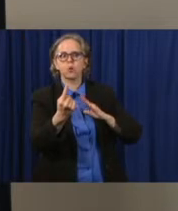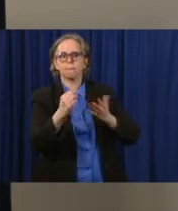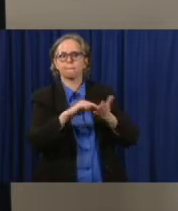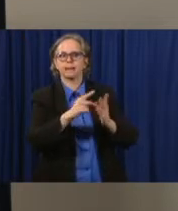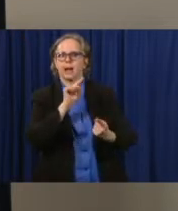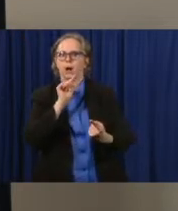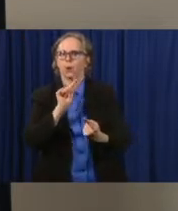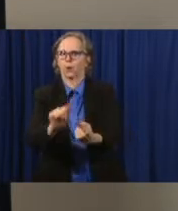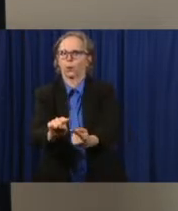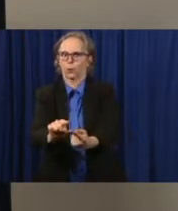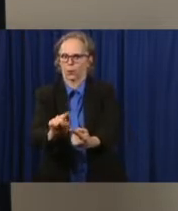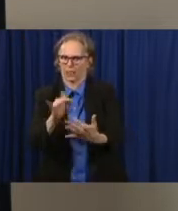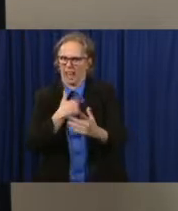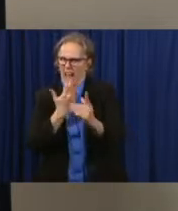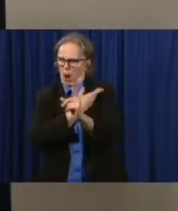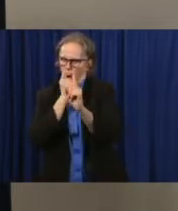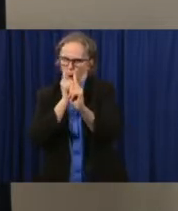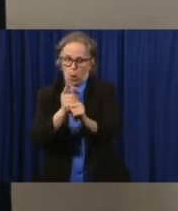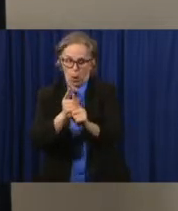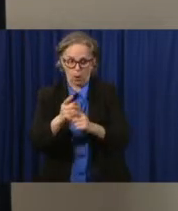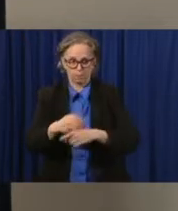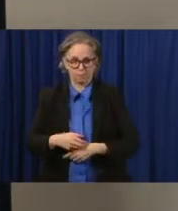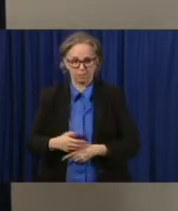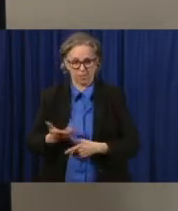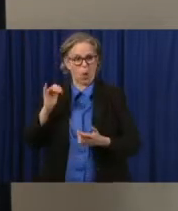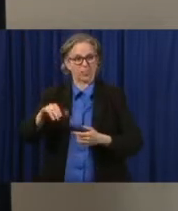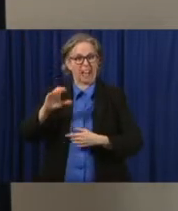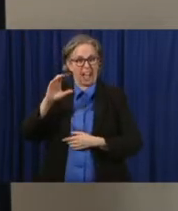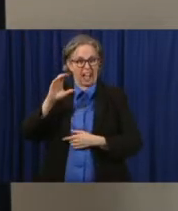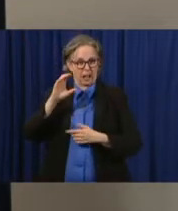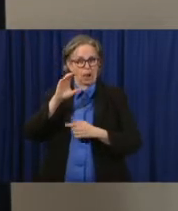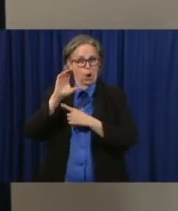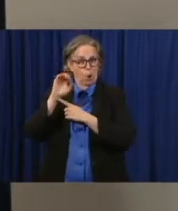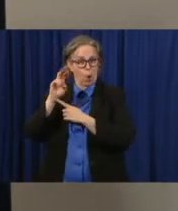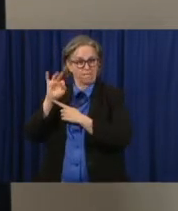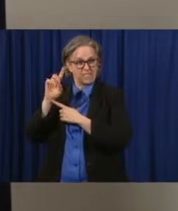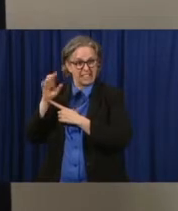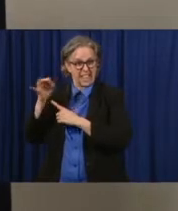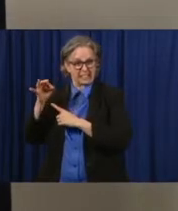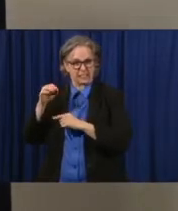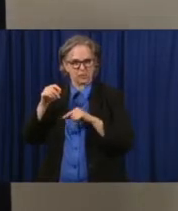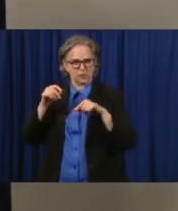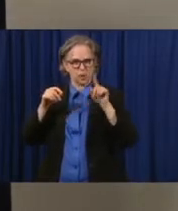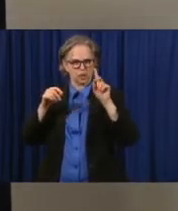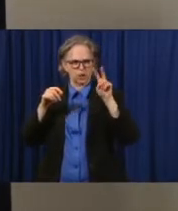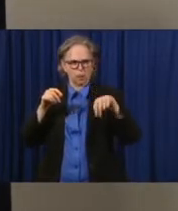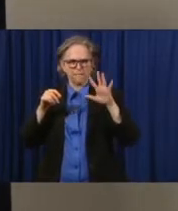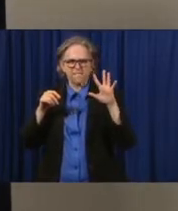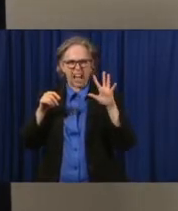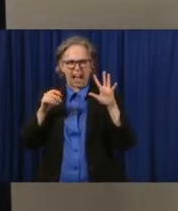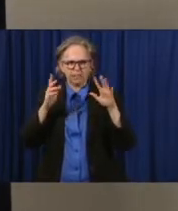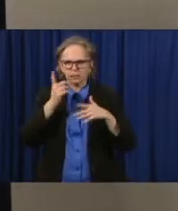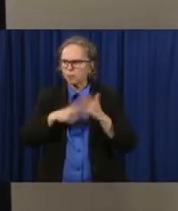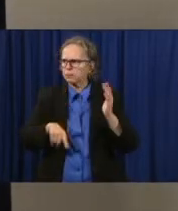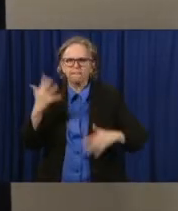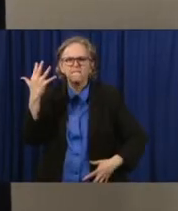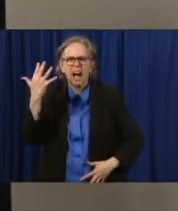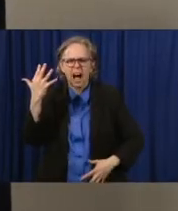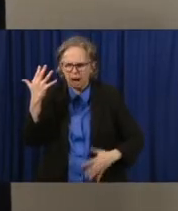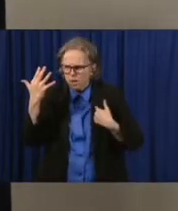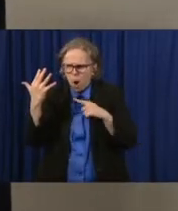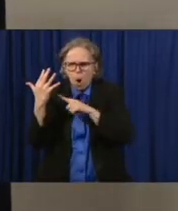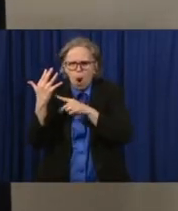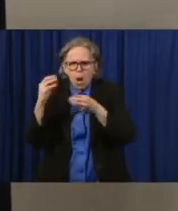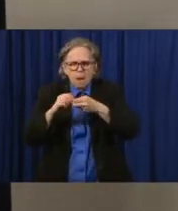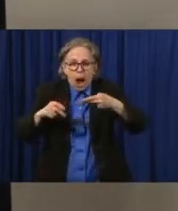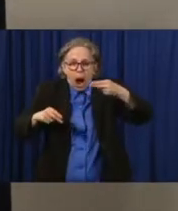anywhere at its peak from 2.5 to even in some studies as high as 5, so 1 to 5 spread. But right now in Ohio,